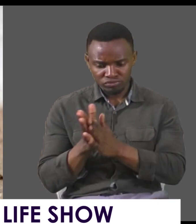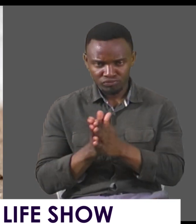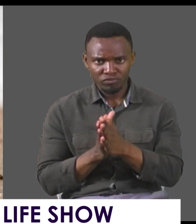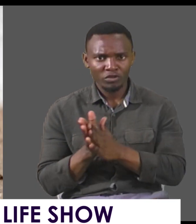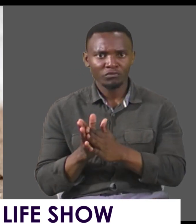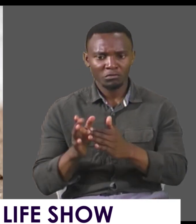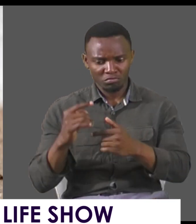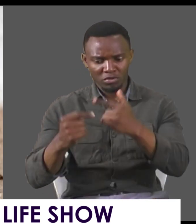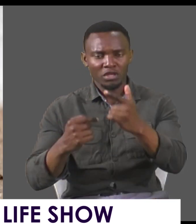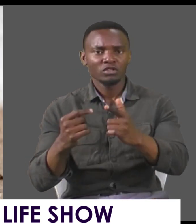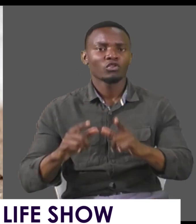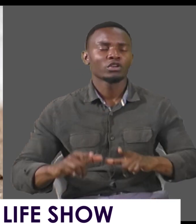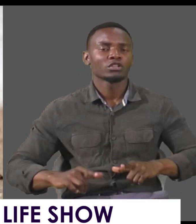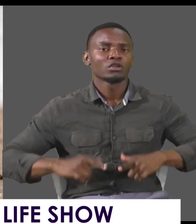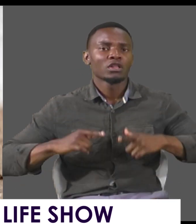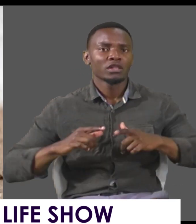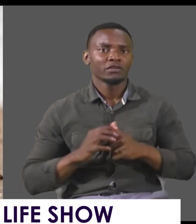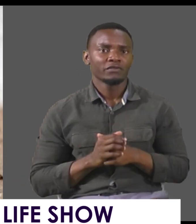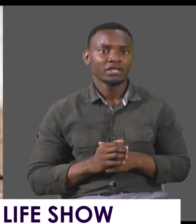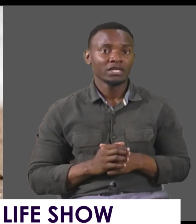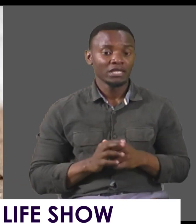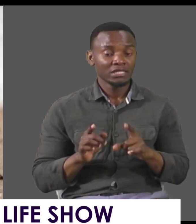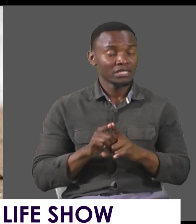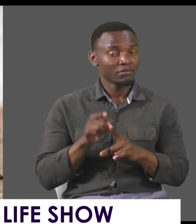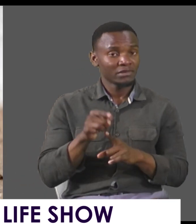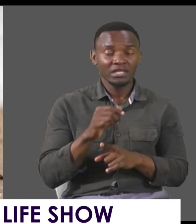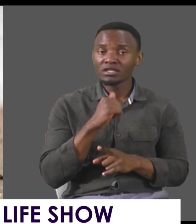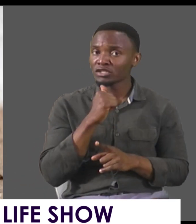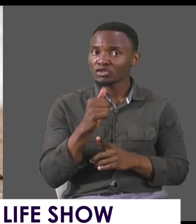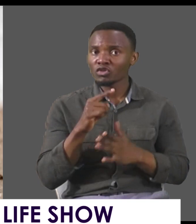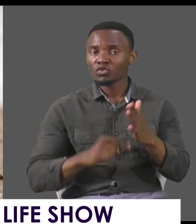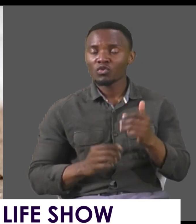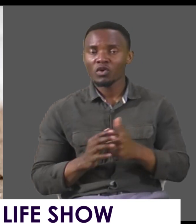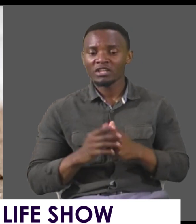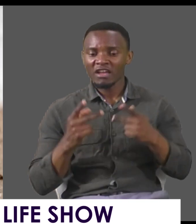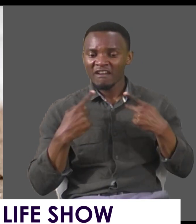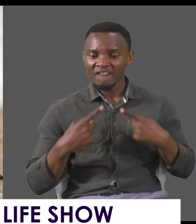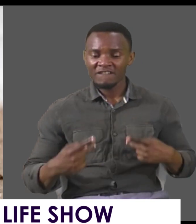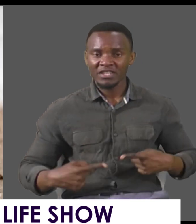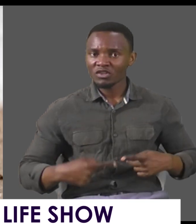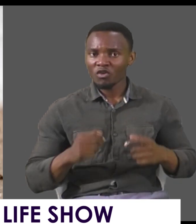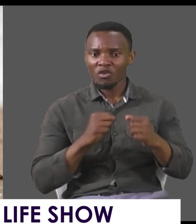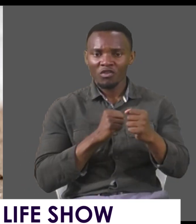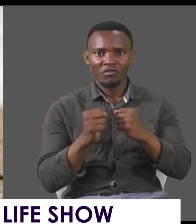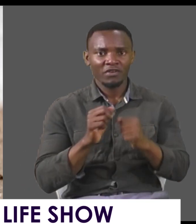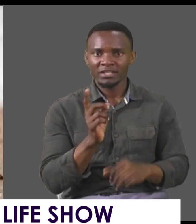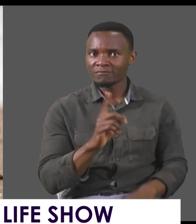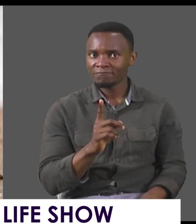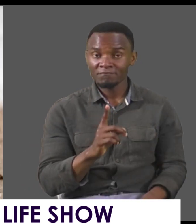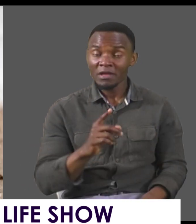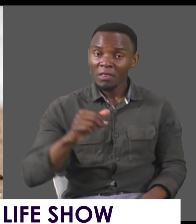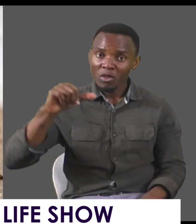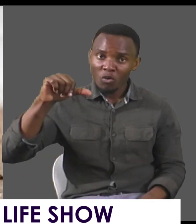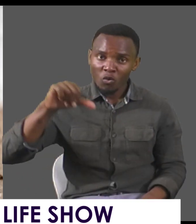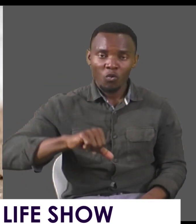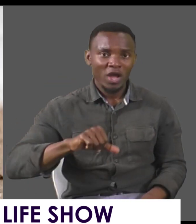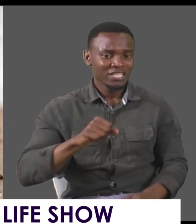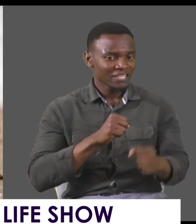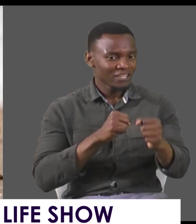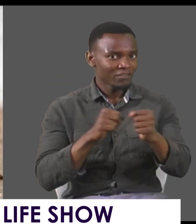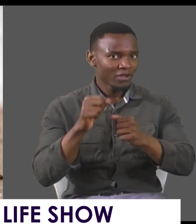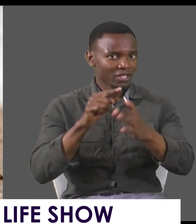survival. And this is not physical war. The worst kind of war that you can fight